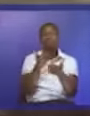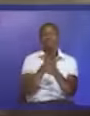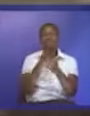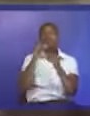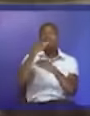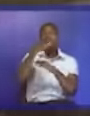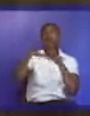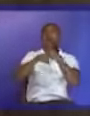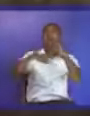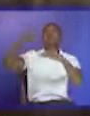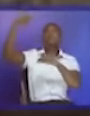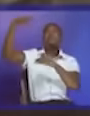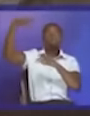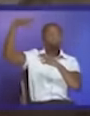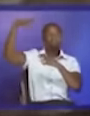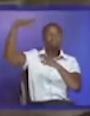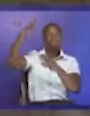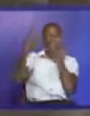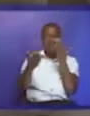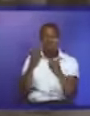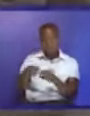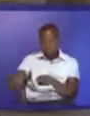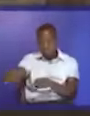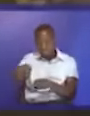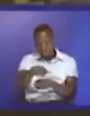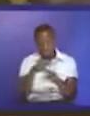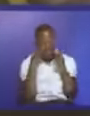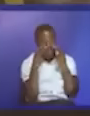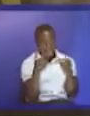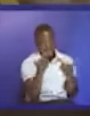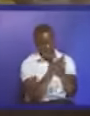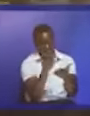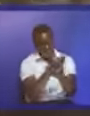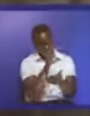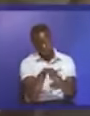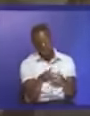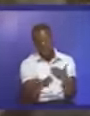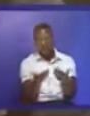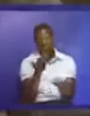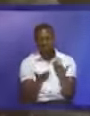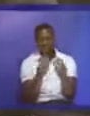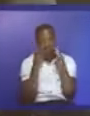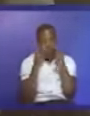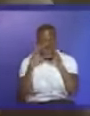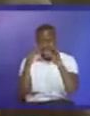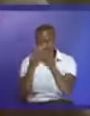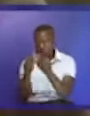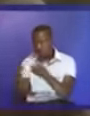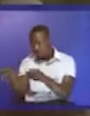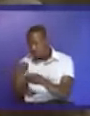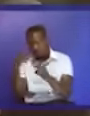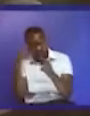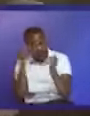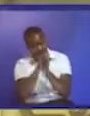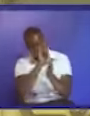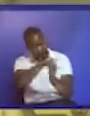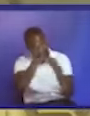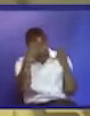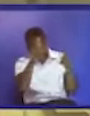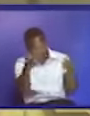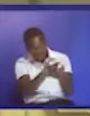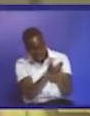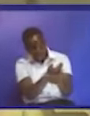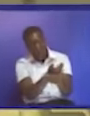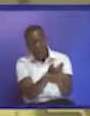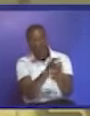sun. It may be new to a dispensation, it may be new to a family, but